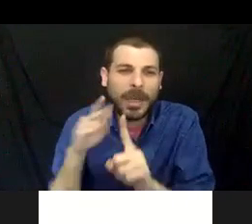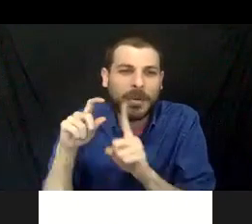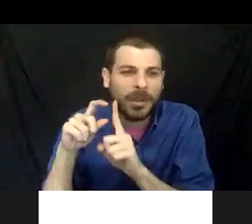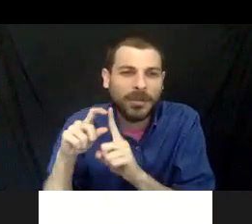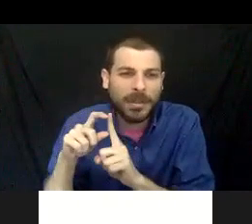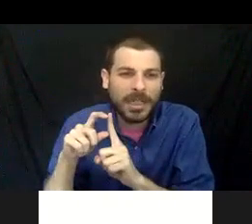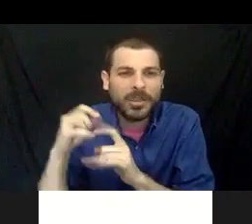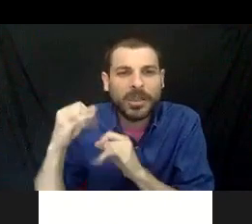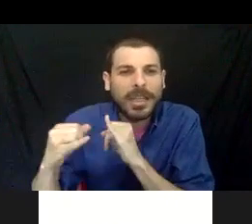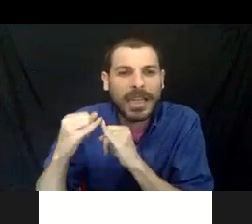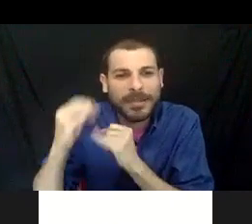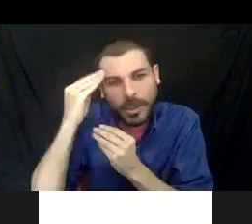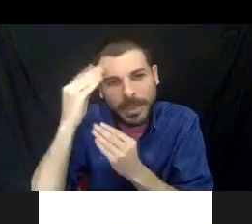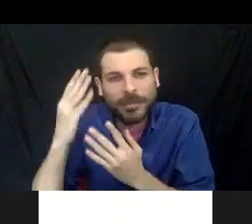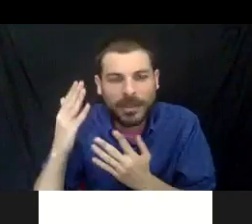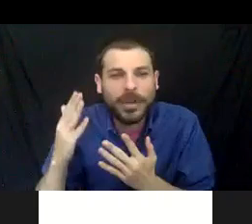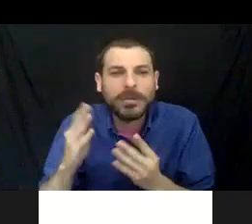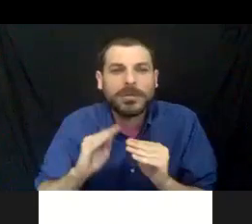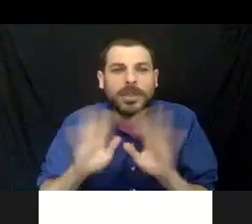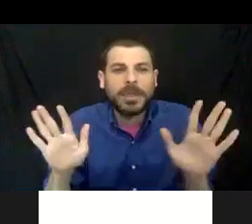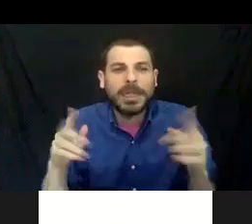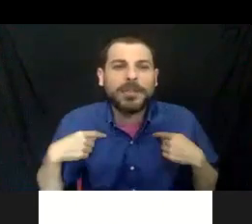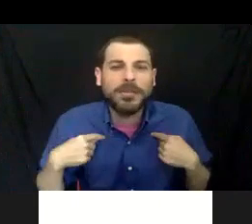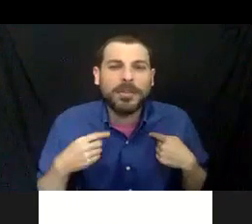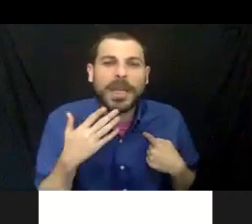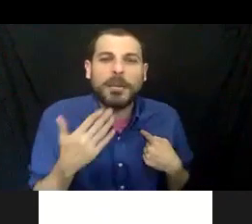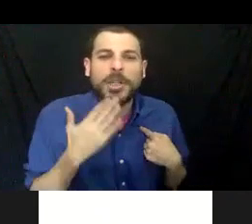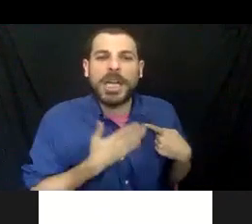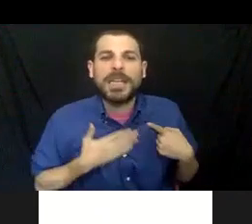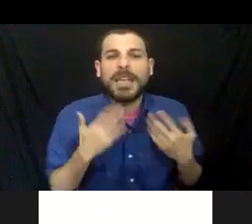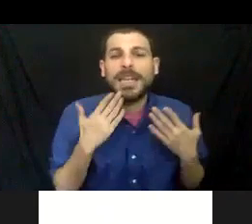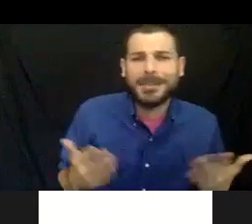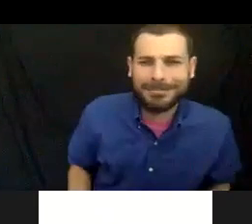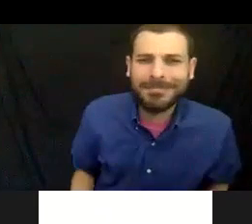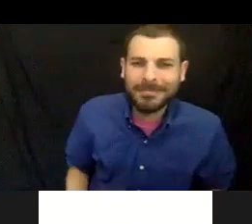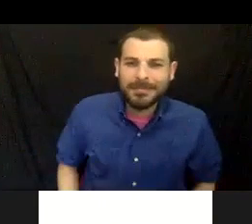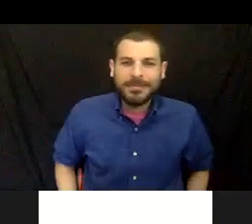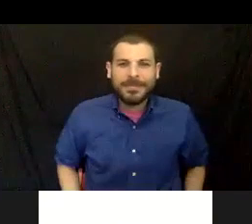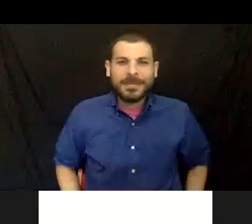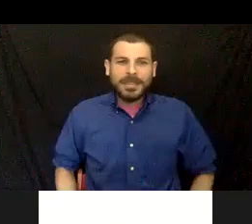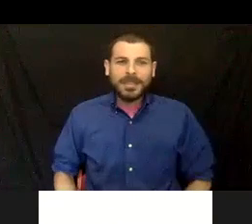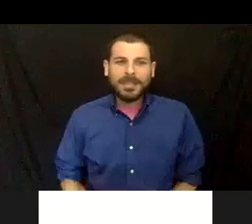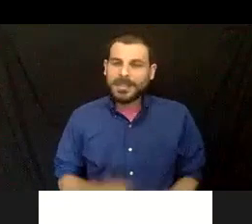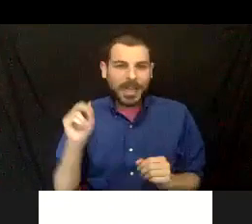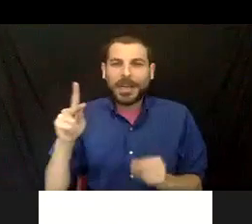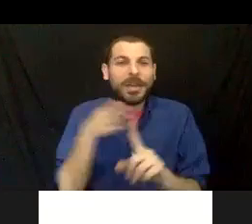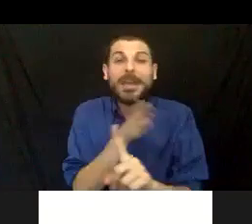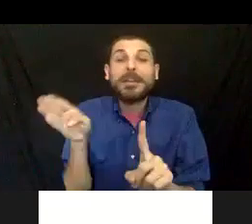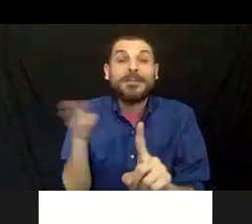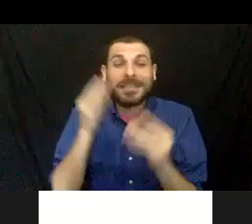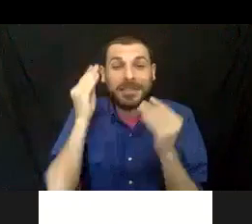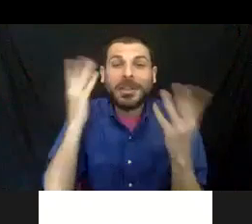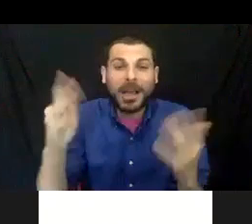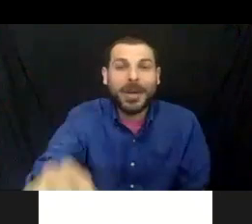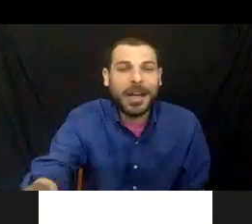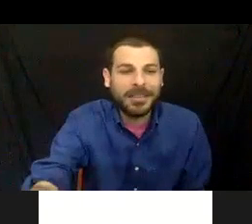talking about with all of the things. Just that last little bit of info could be clarified. Oh, yeah. Appreciate Okay. it. Yeah, sorry about that. Okay. Okay. Moving very